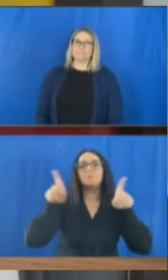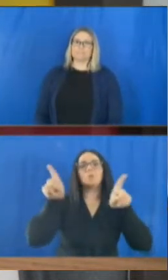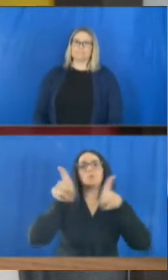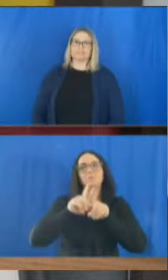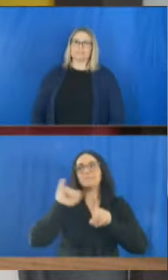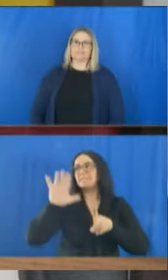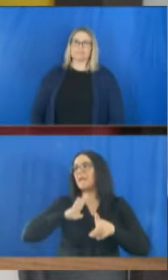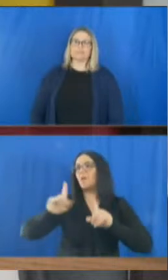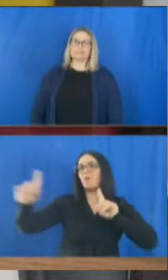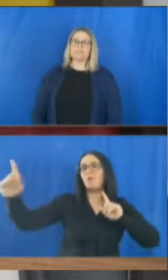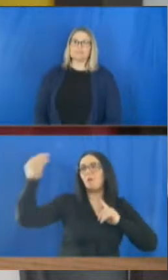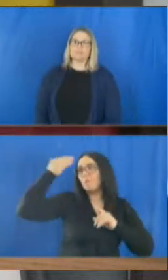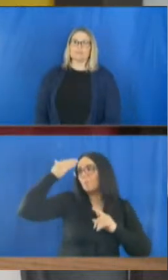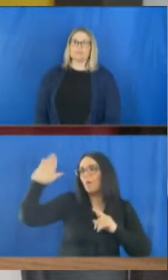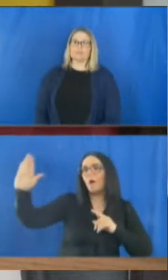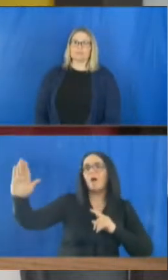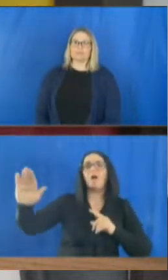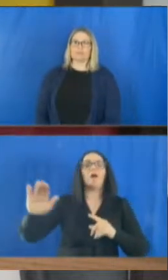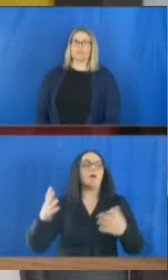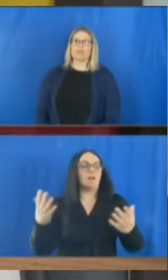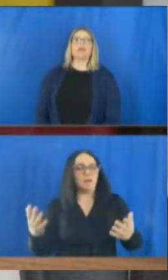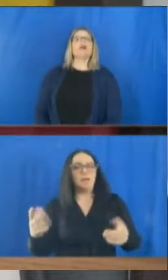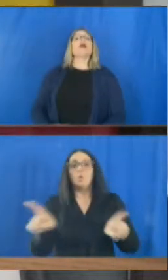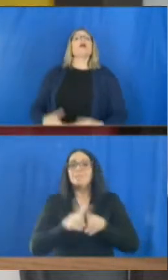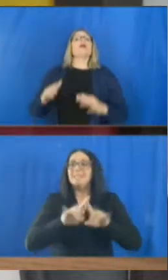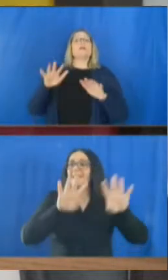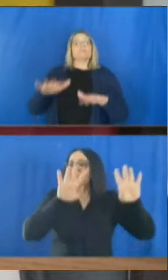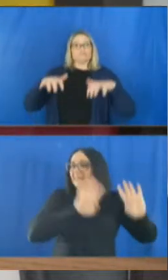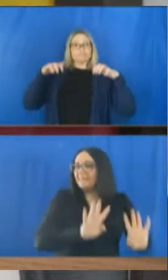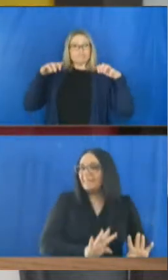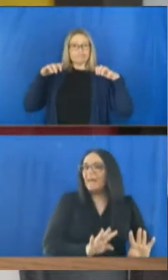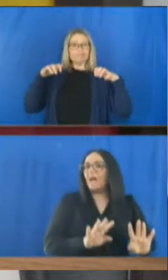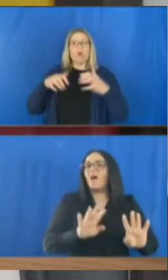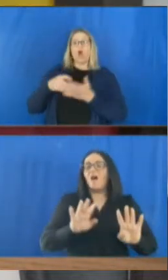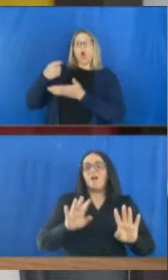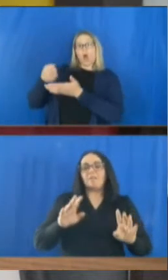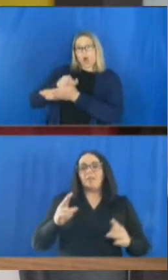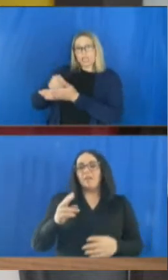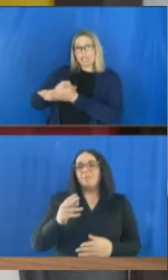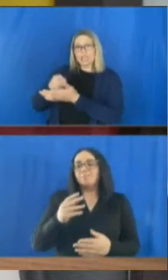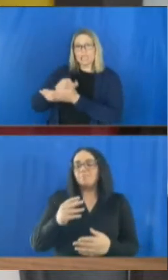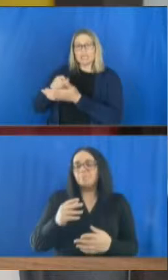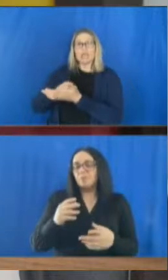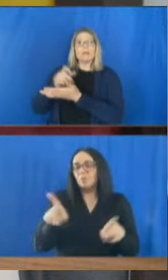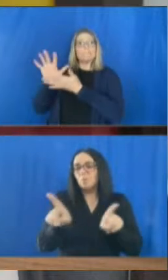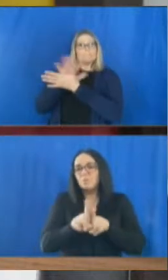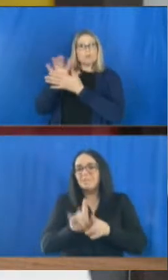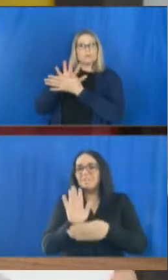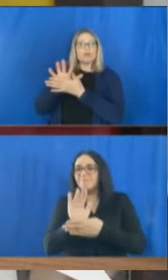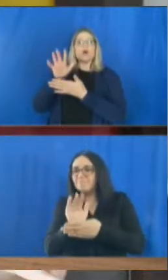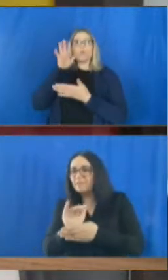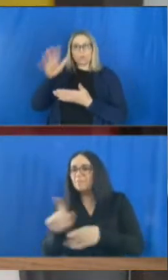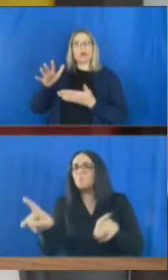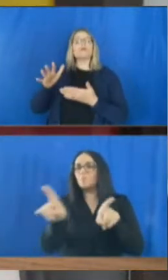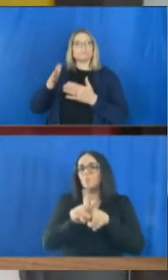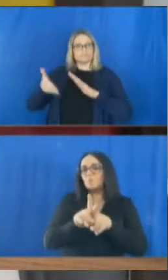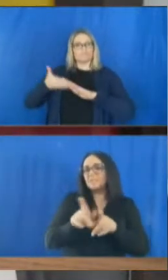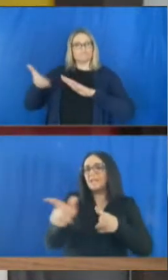proof of vaccination. Patrons must remain masked and seated at all times except when eating or